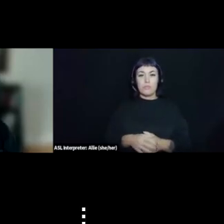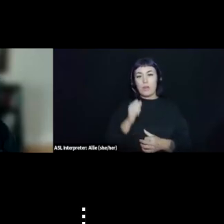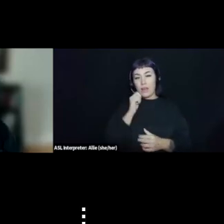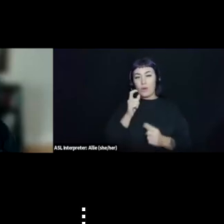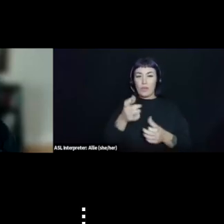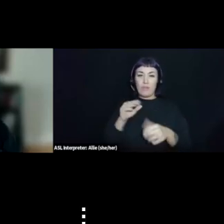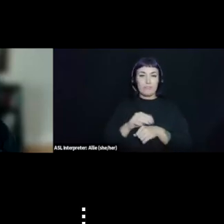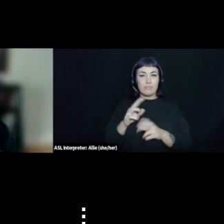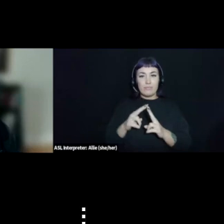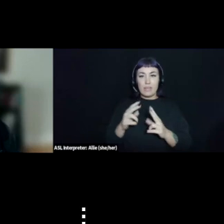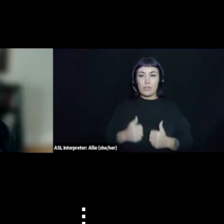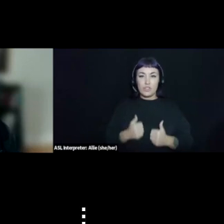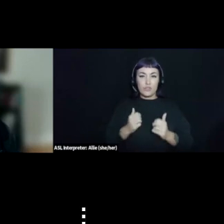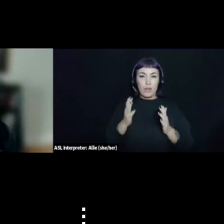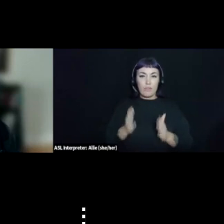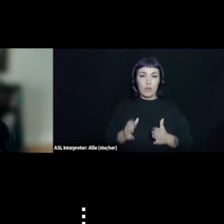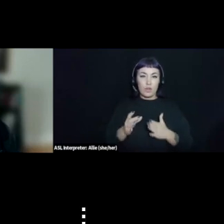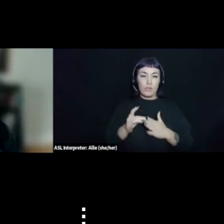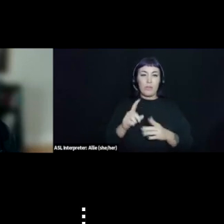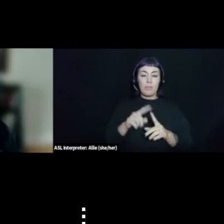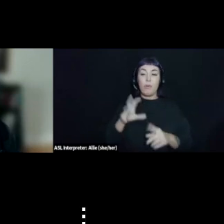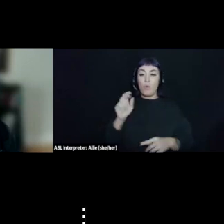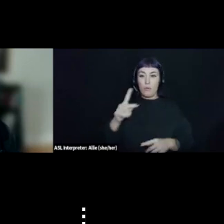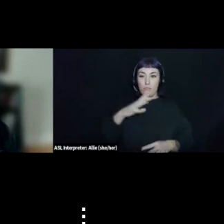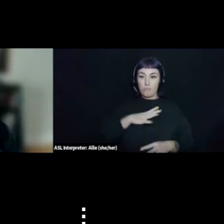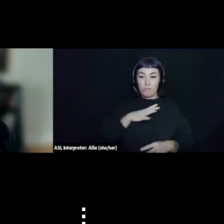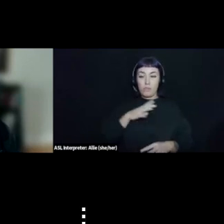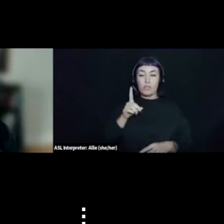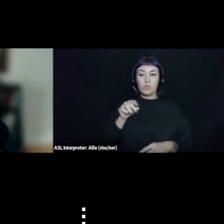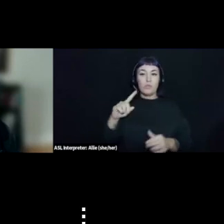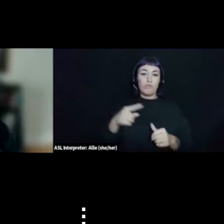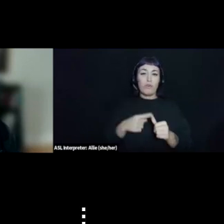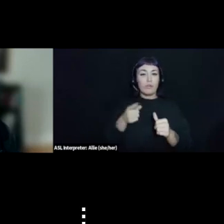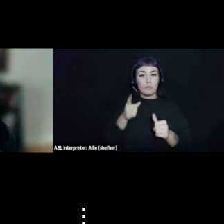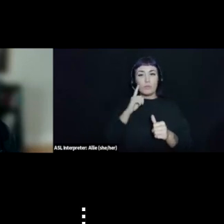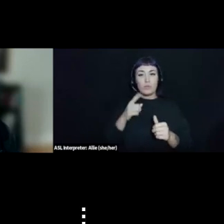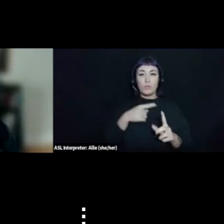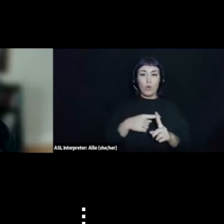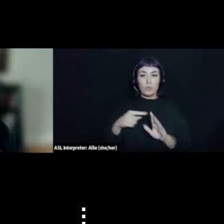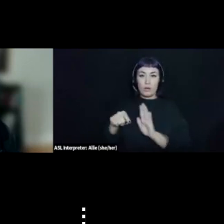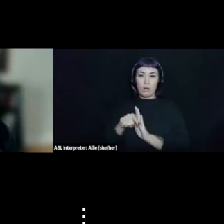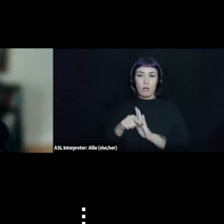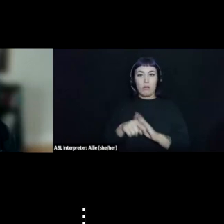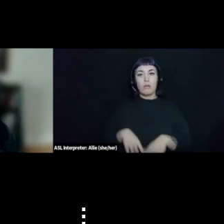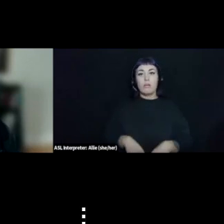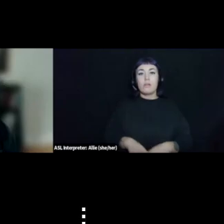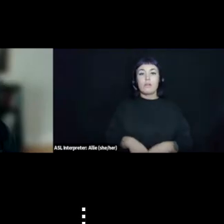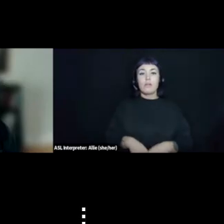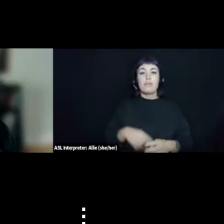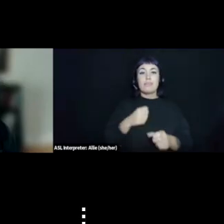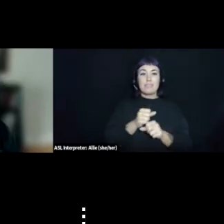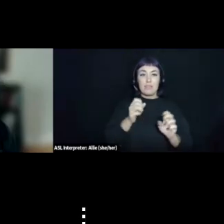advice. It's very survivor led, but I'm like, all right, first, let's do a pros and cons. Let's safety